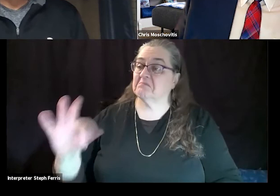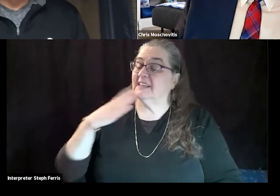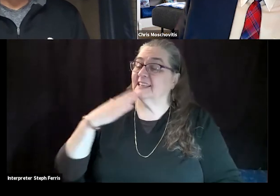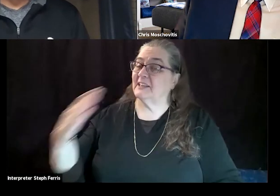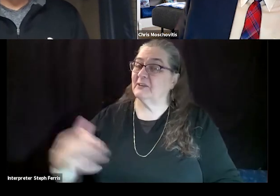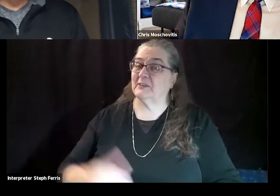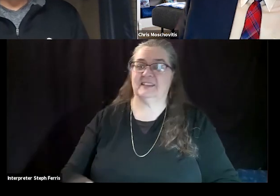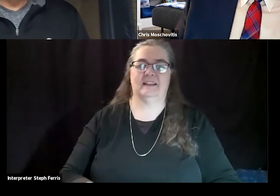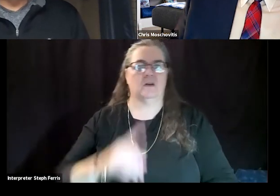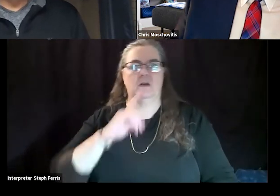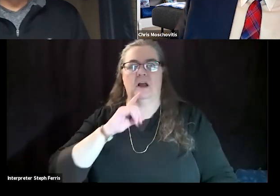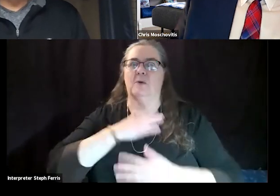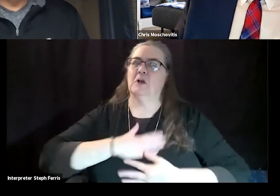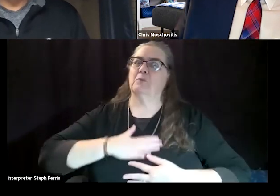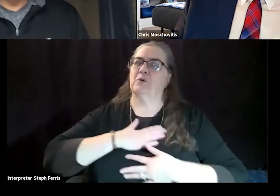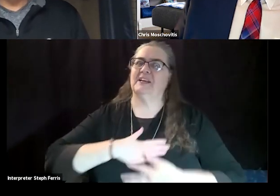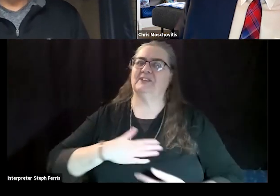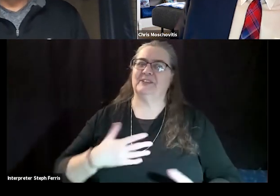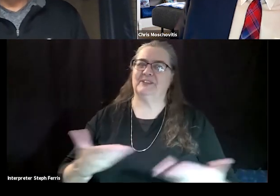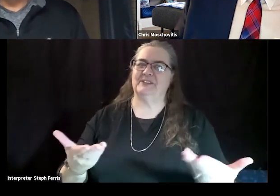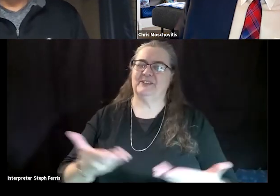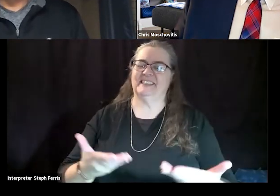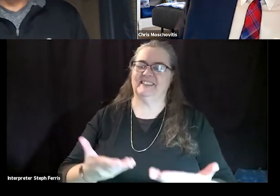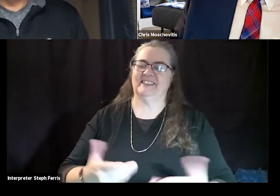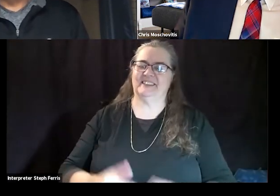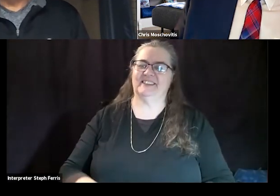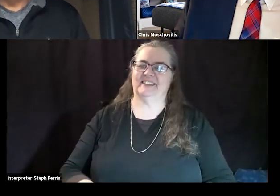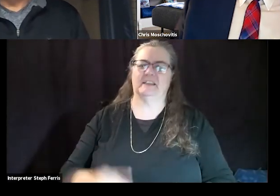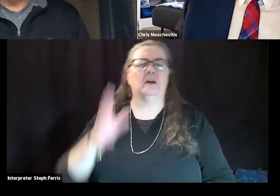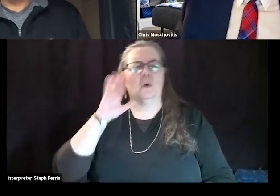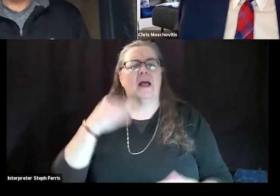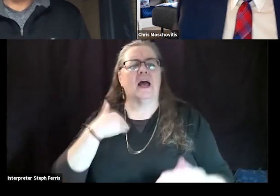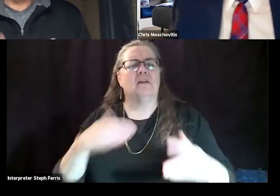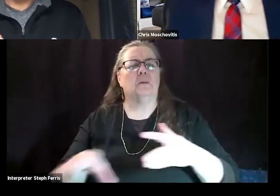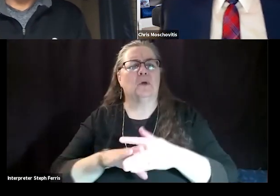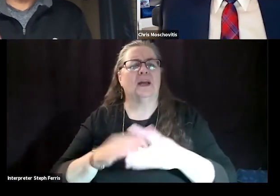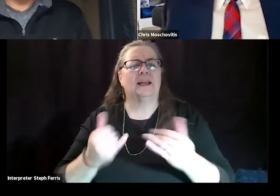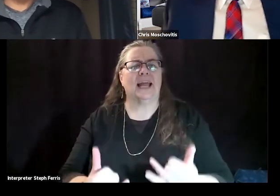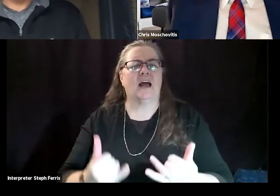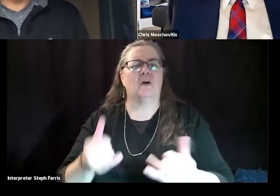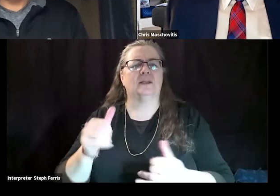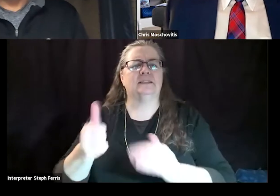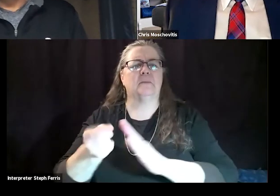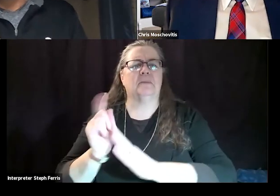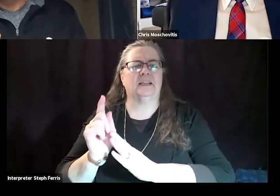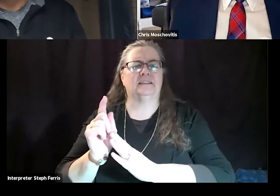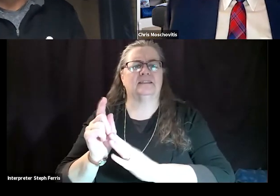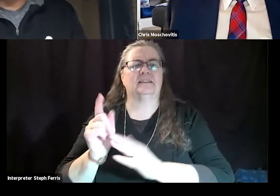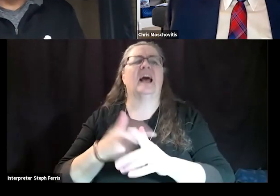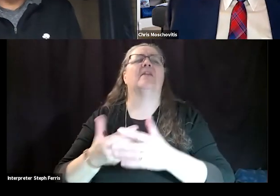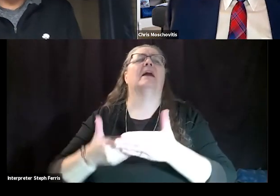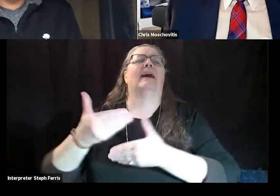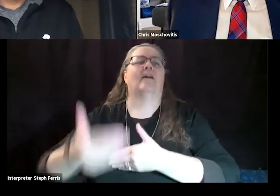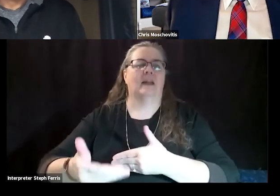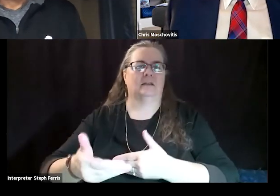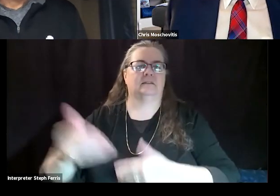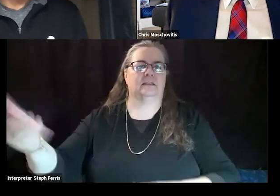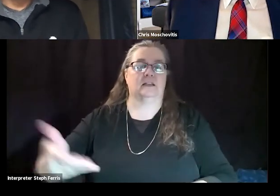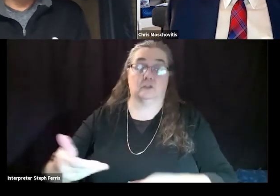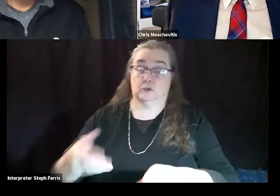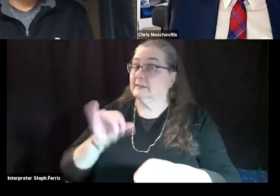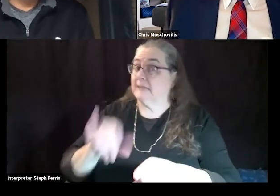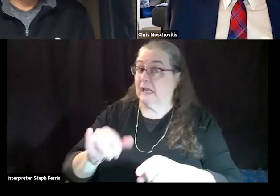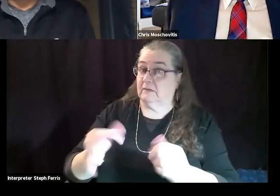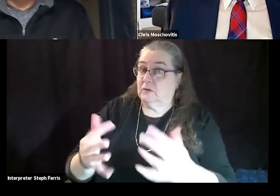I appreciate you being here with us tonight. We're going to take probably a 10-minute break before our next guest comes in. You're more than welcome to stay